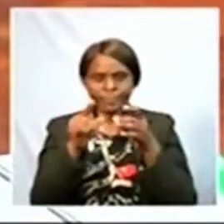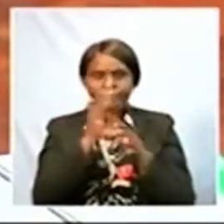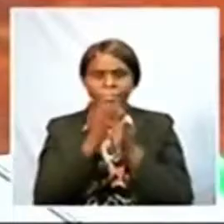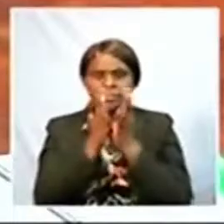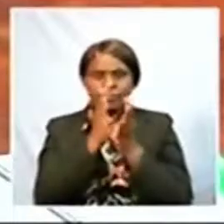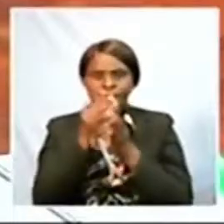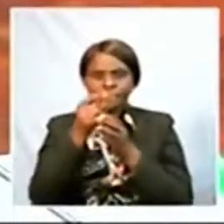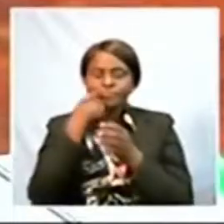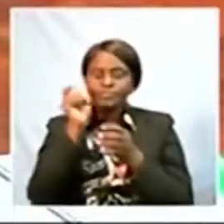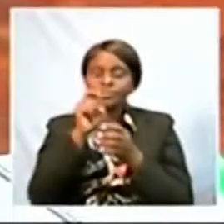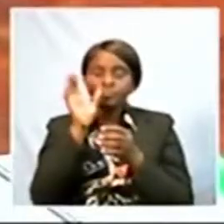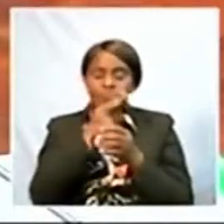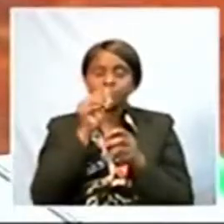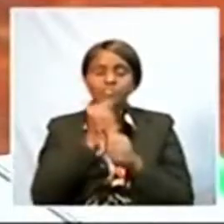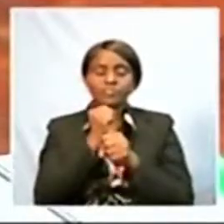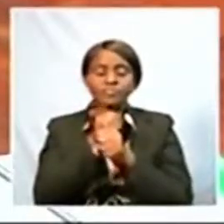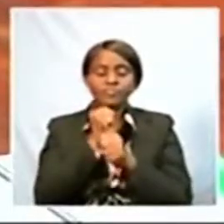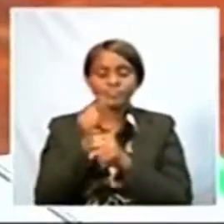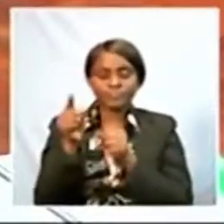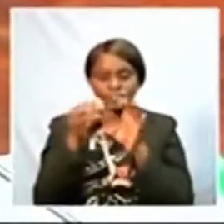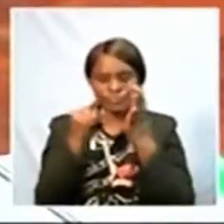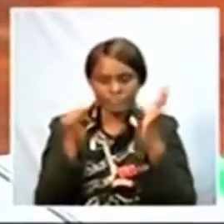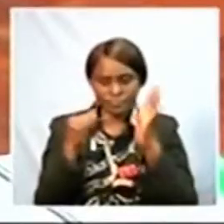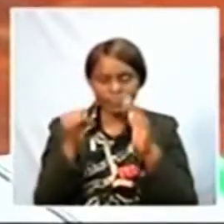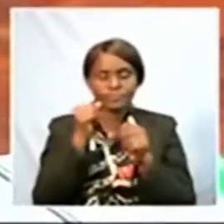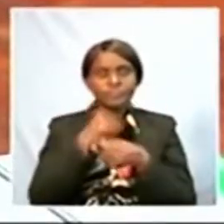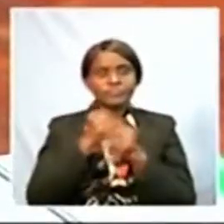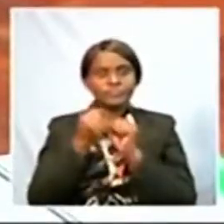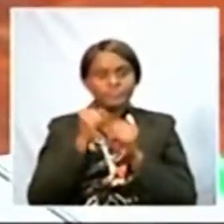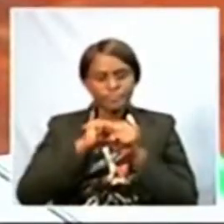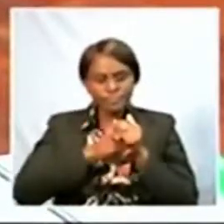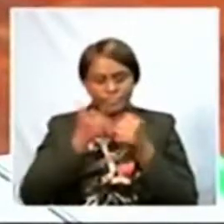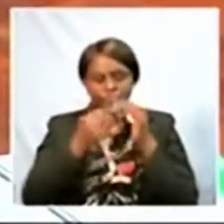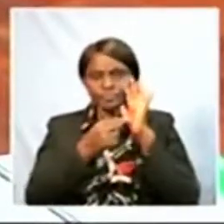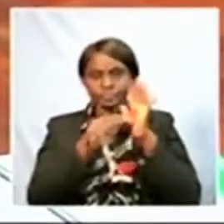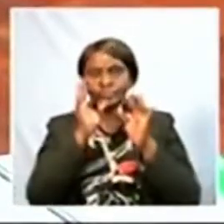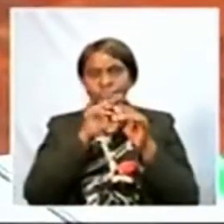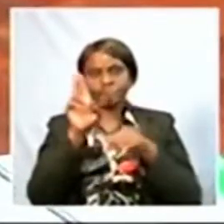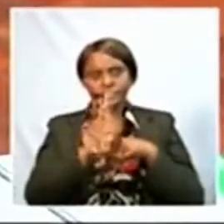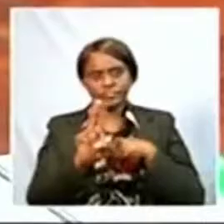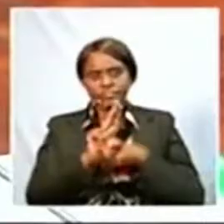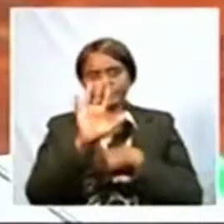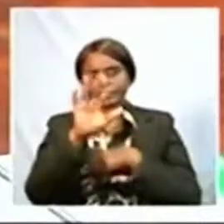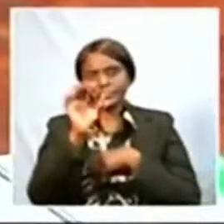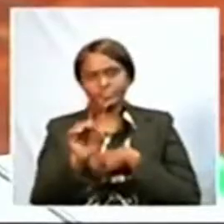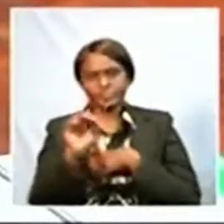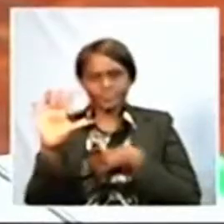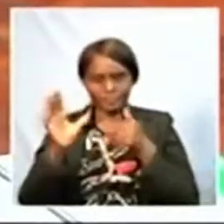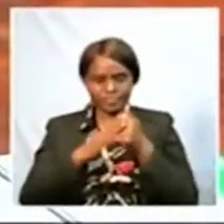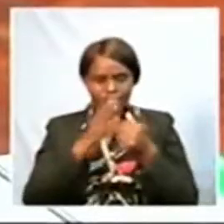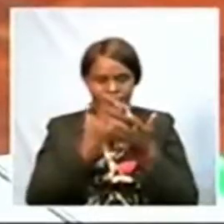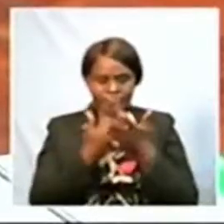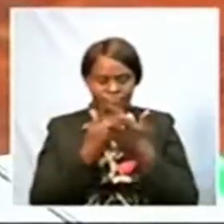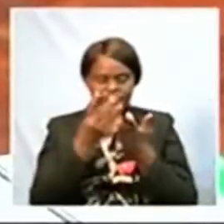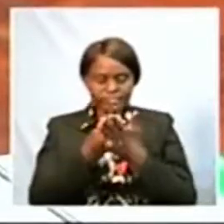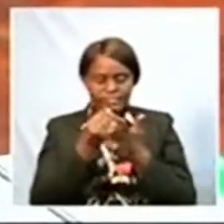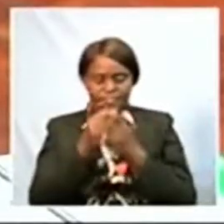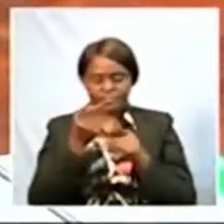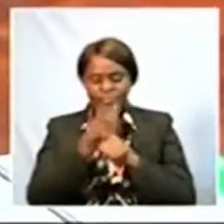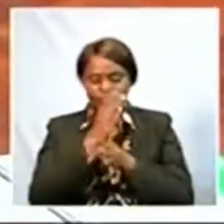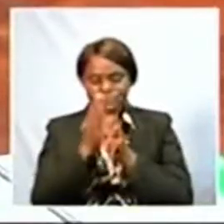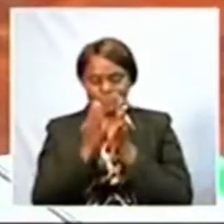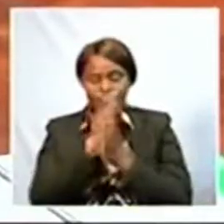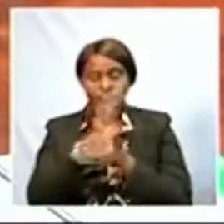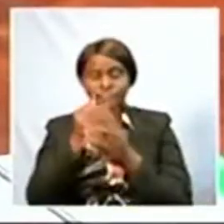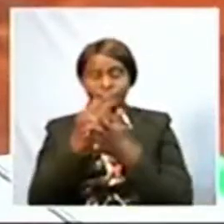contractor was instructed to work on the identified defects. We wish to indicate that using 5% retention funds from the contract,